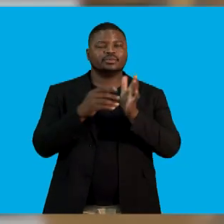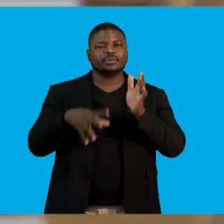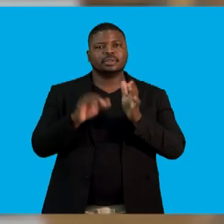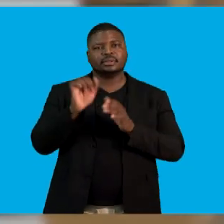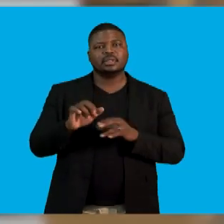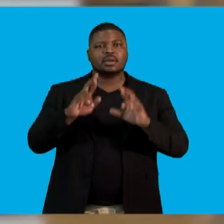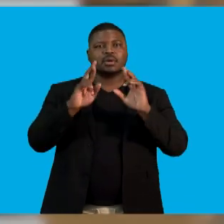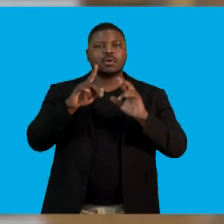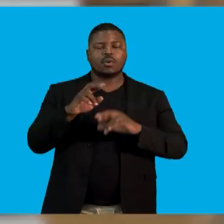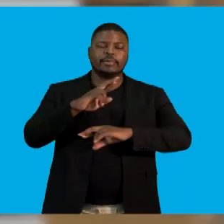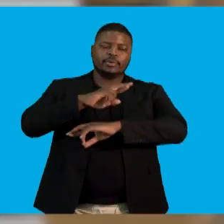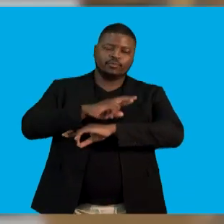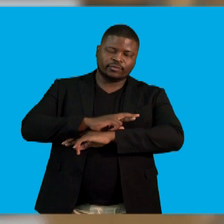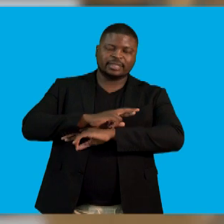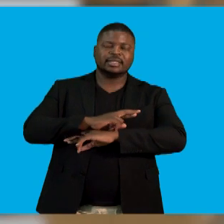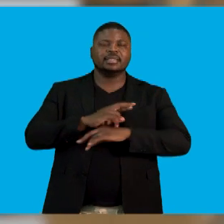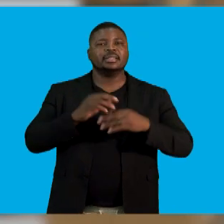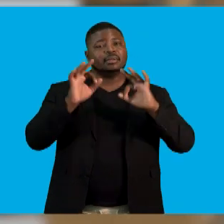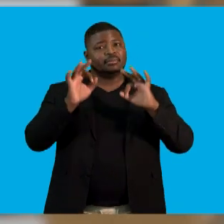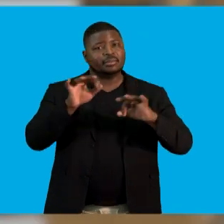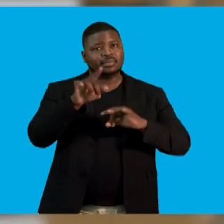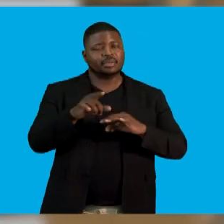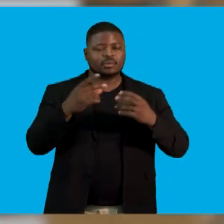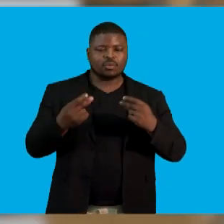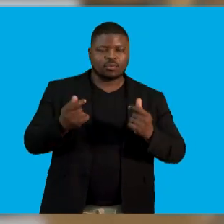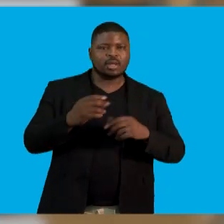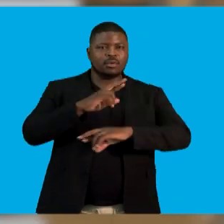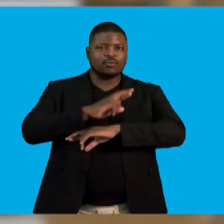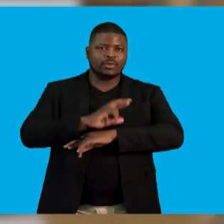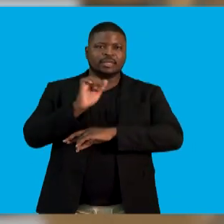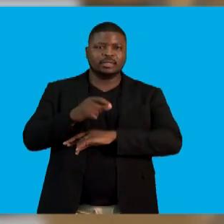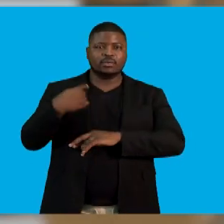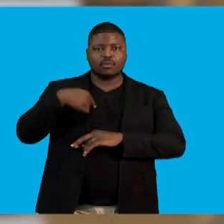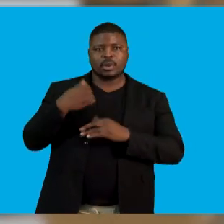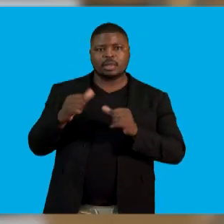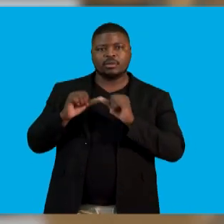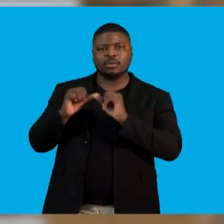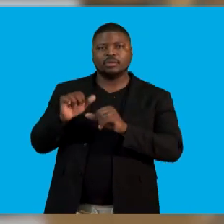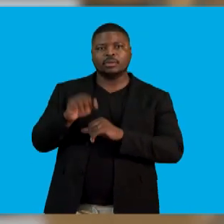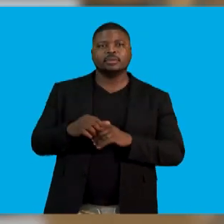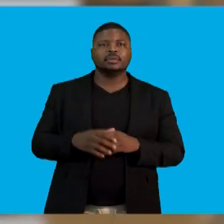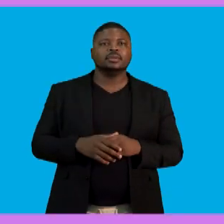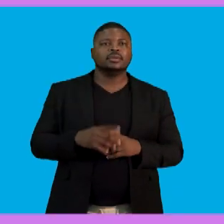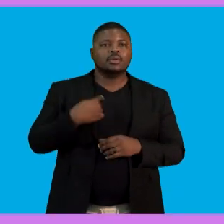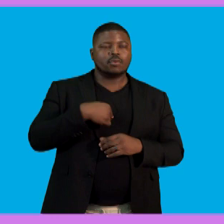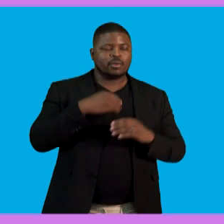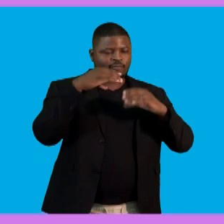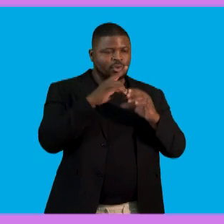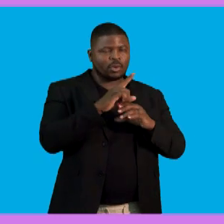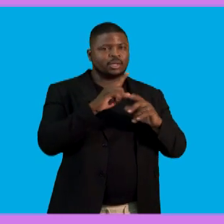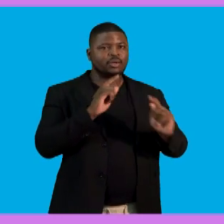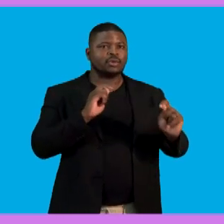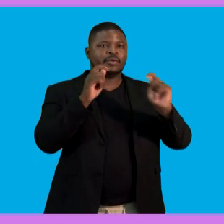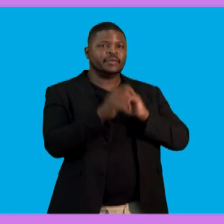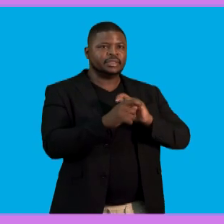Welcome back, learners. I hope you rested well. I hope you had a quick, nice rest. Let's continue. Now we are looking at